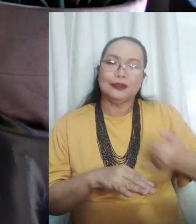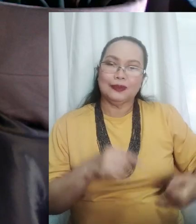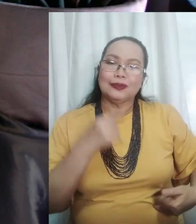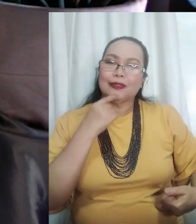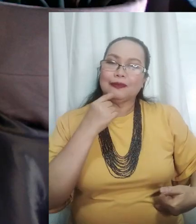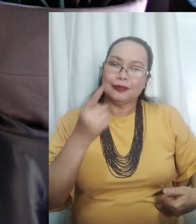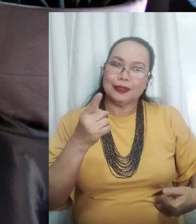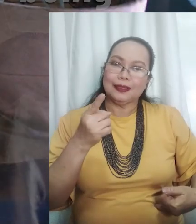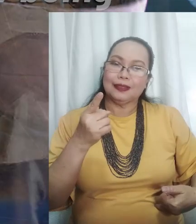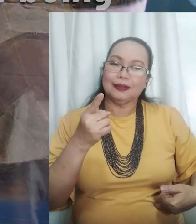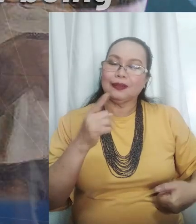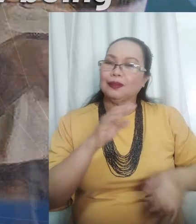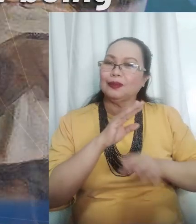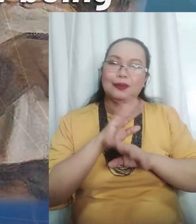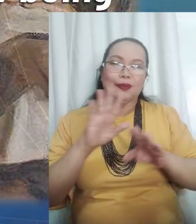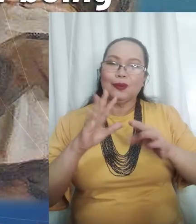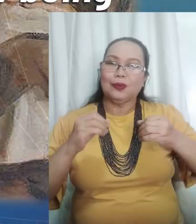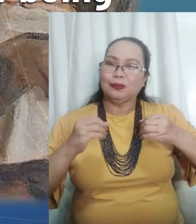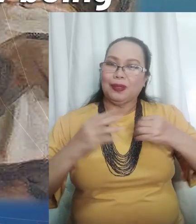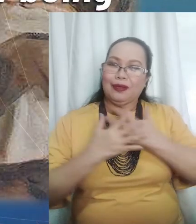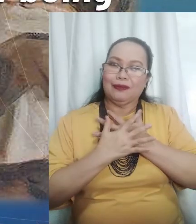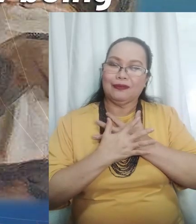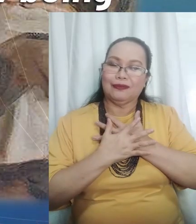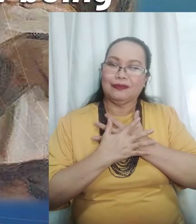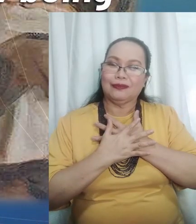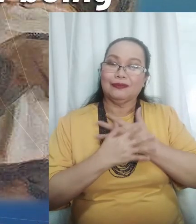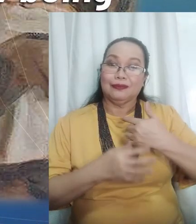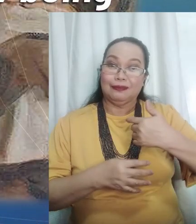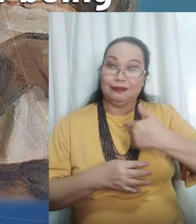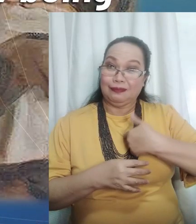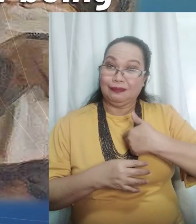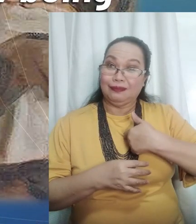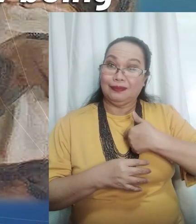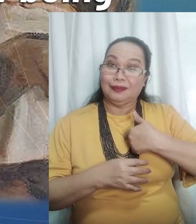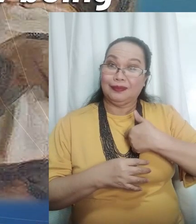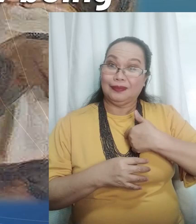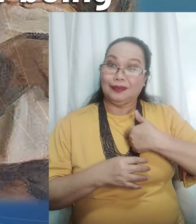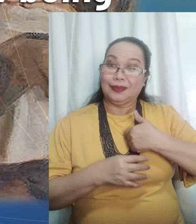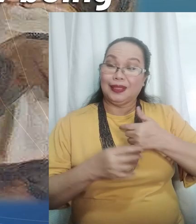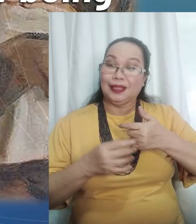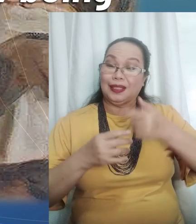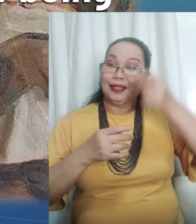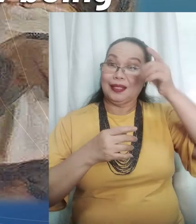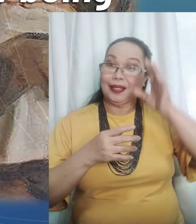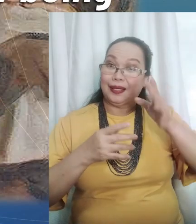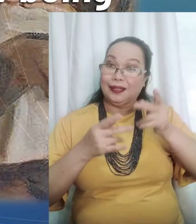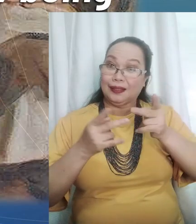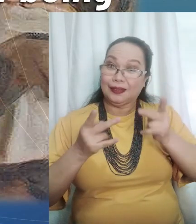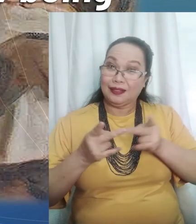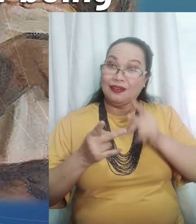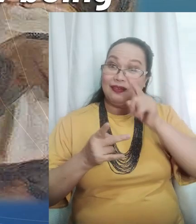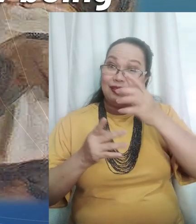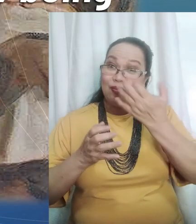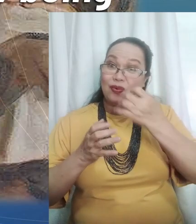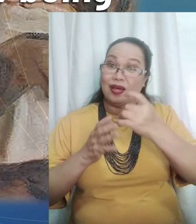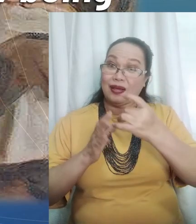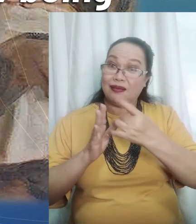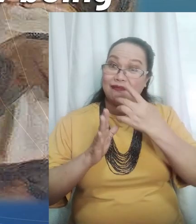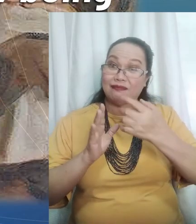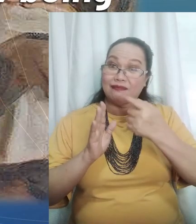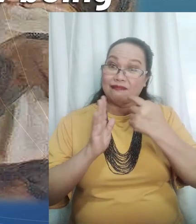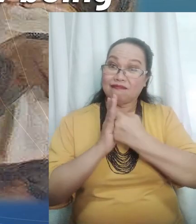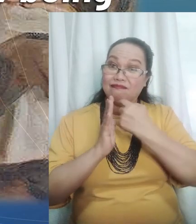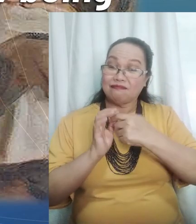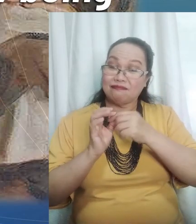Joseph said to them, "Don't be afraid. Am I in the place of God? You intended to harm me,